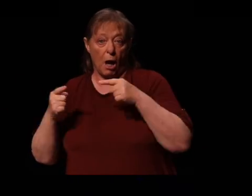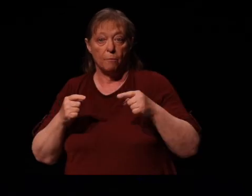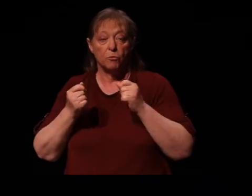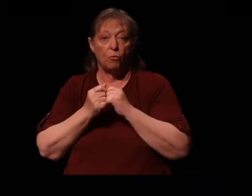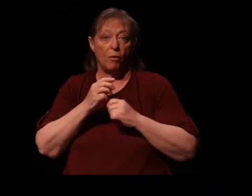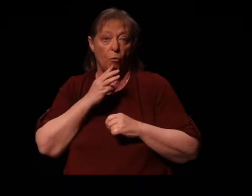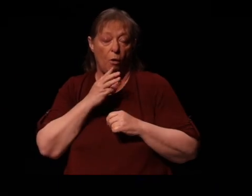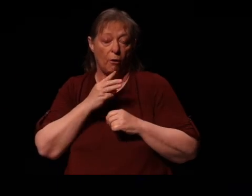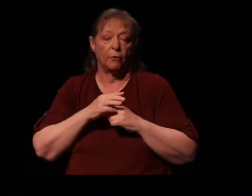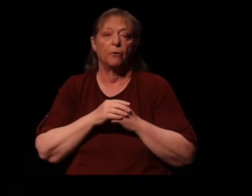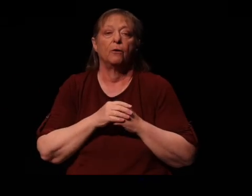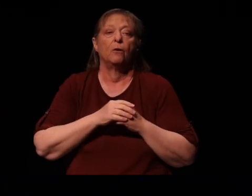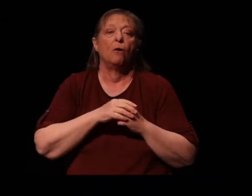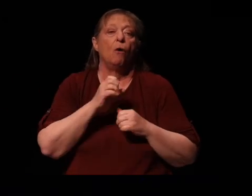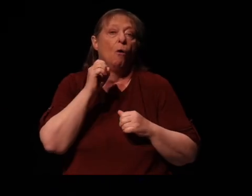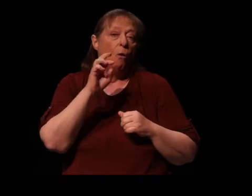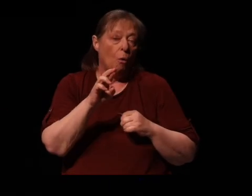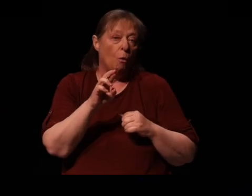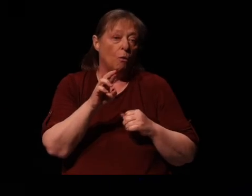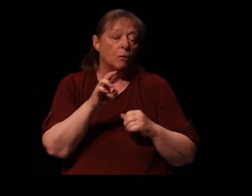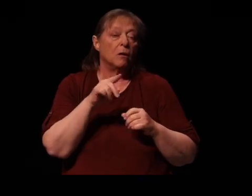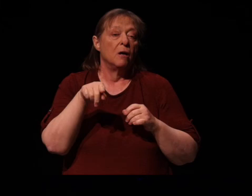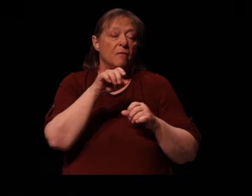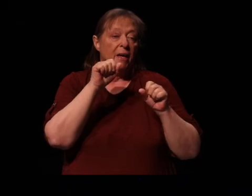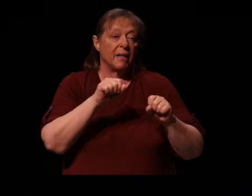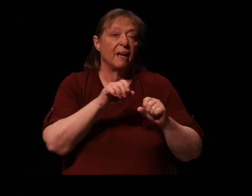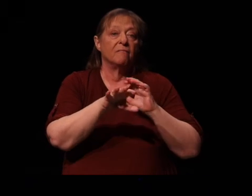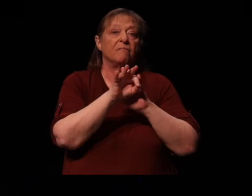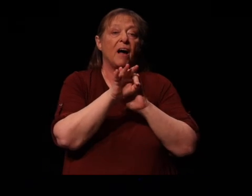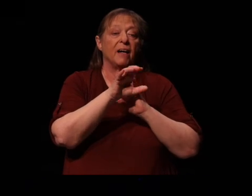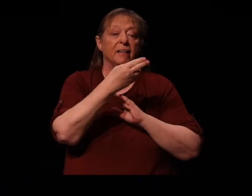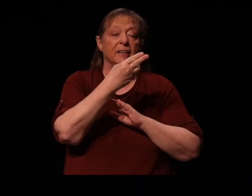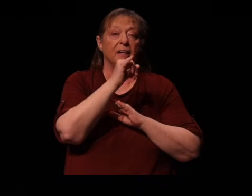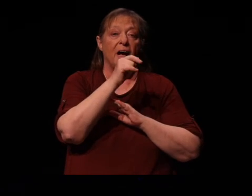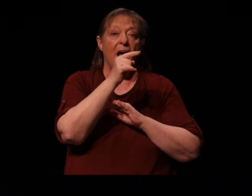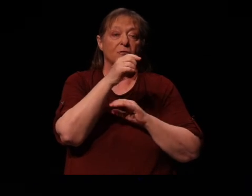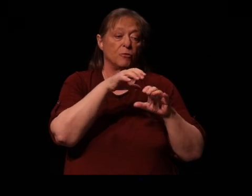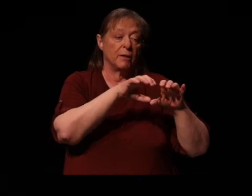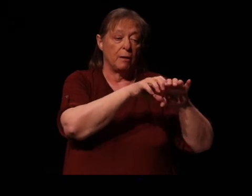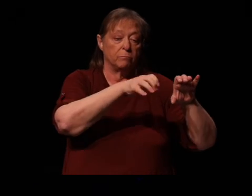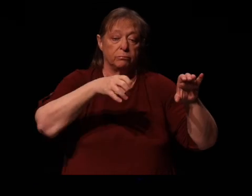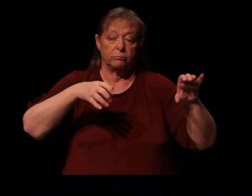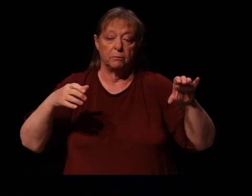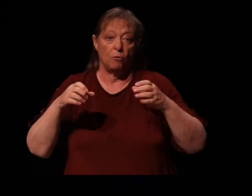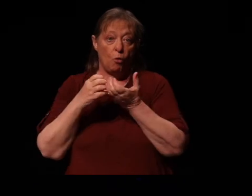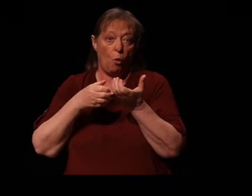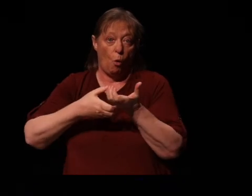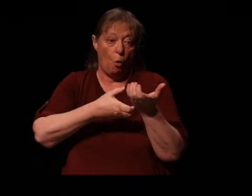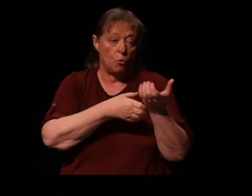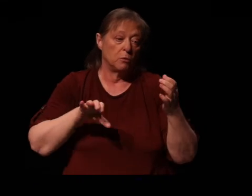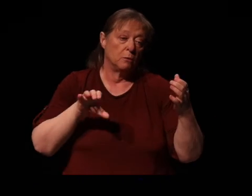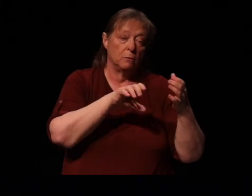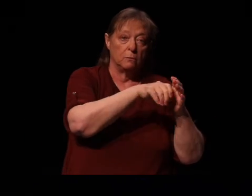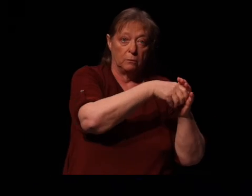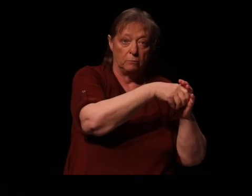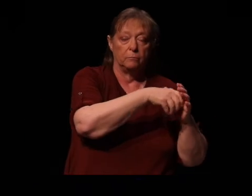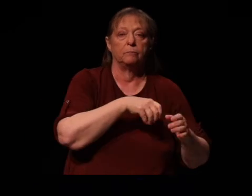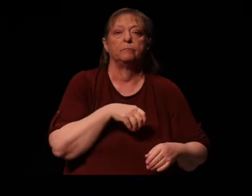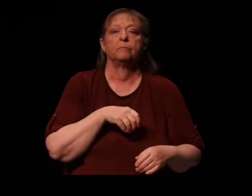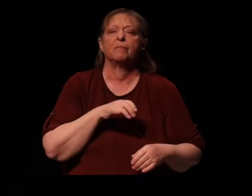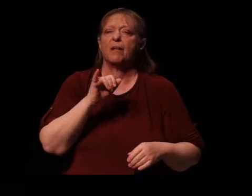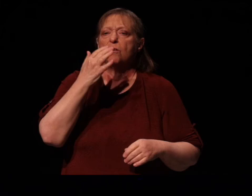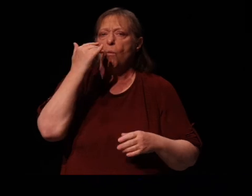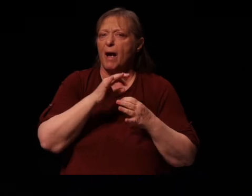that actually carries water to the fire scene, or they're able to tap into a hydrant to be able to get water. So that's why it's important